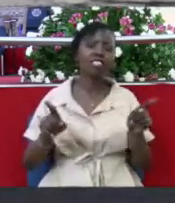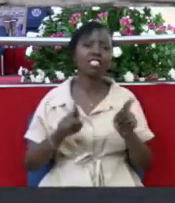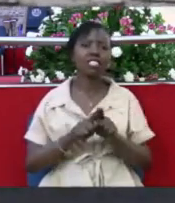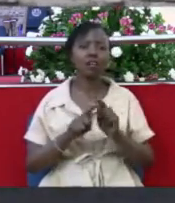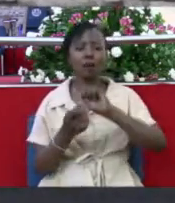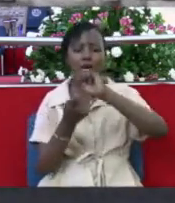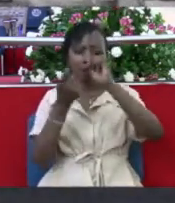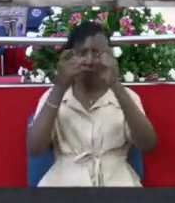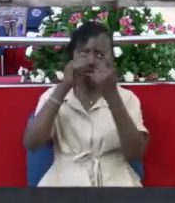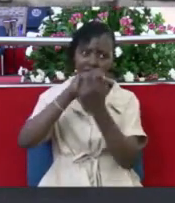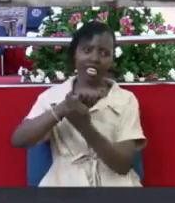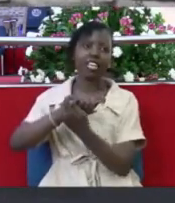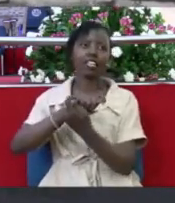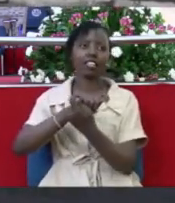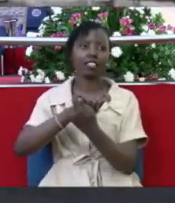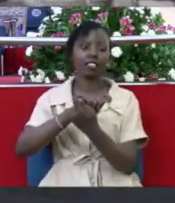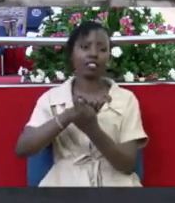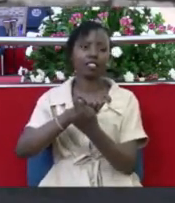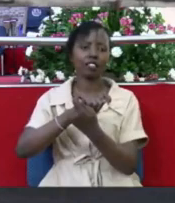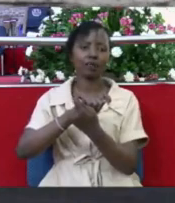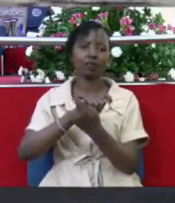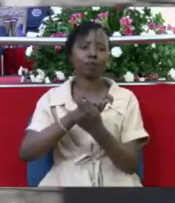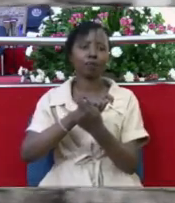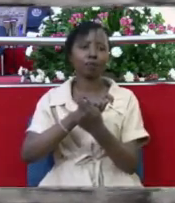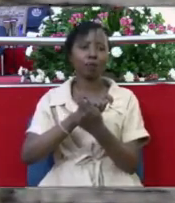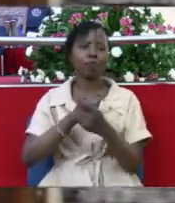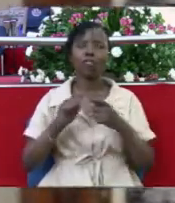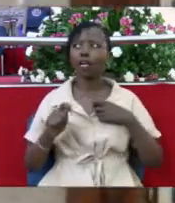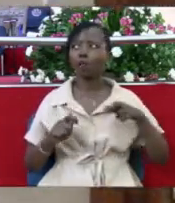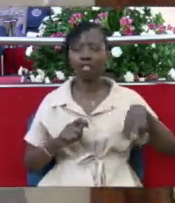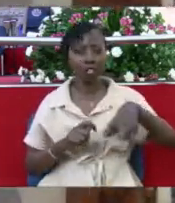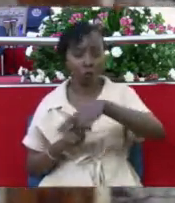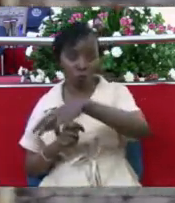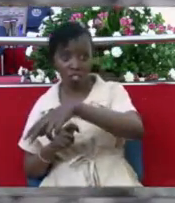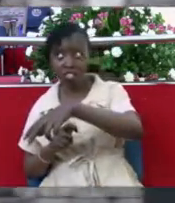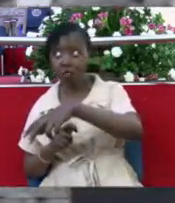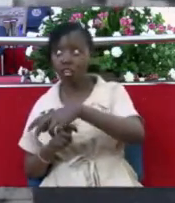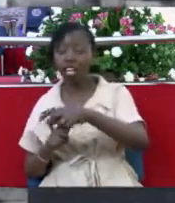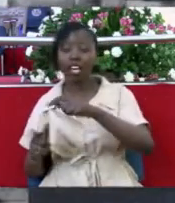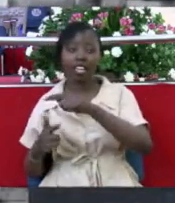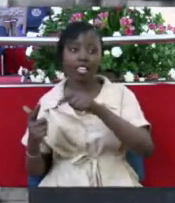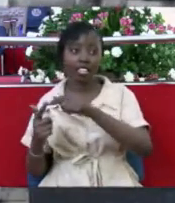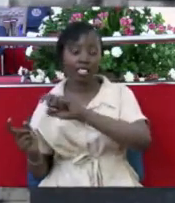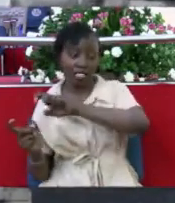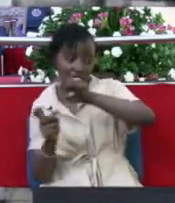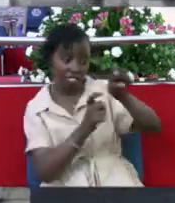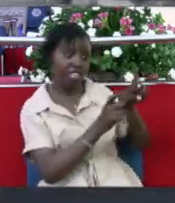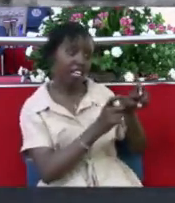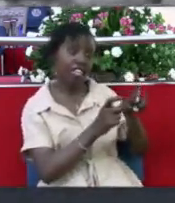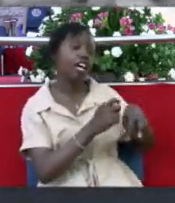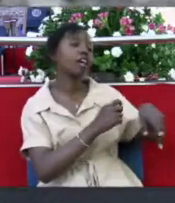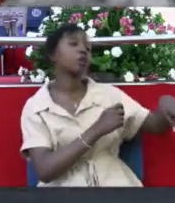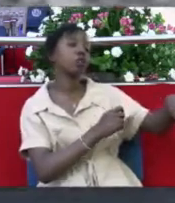ni kugeuka mara 180. I was walking this way. Nilikuwa naenda hivi. I turn 180 degree. Greece, I